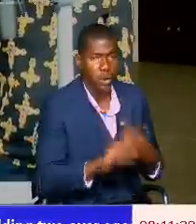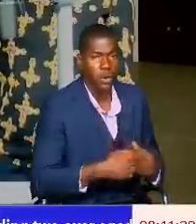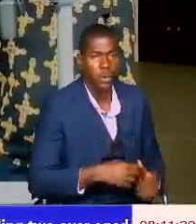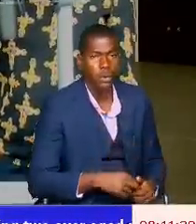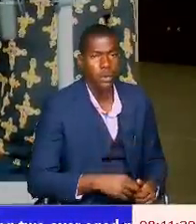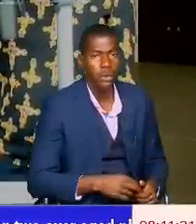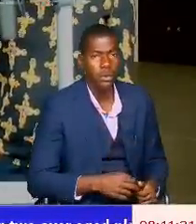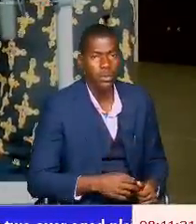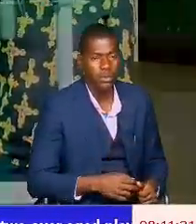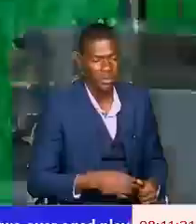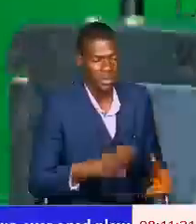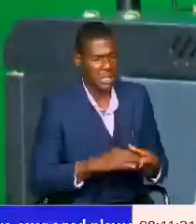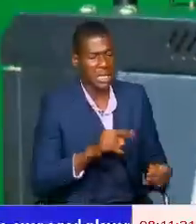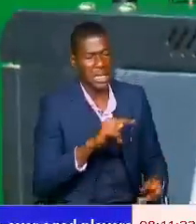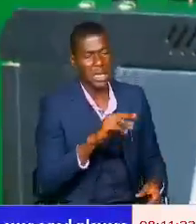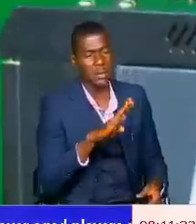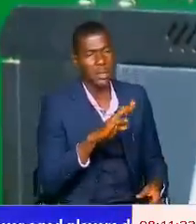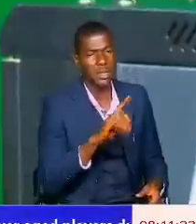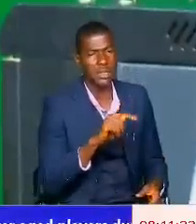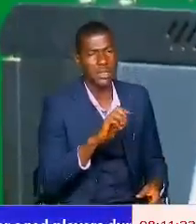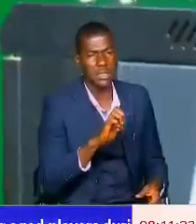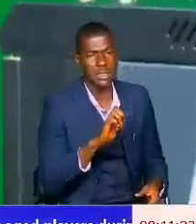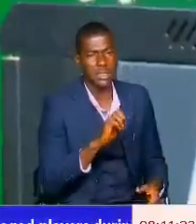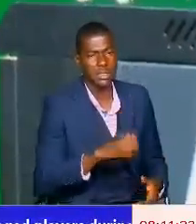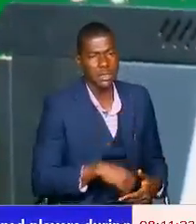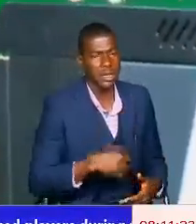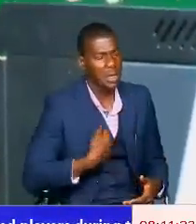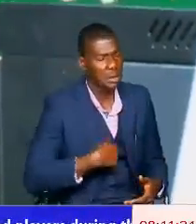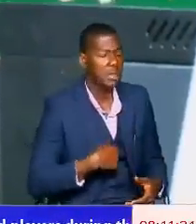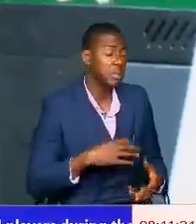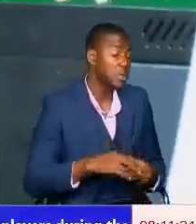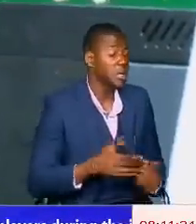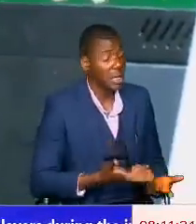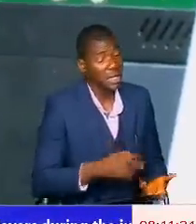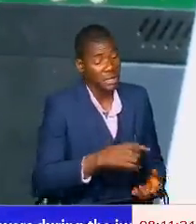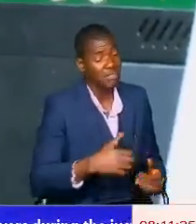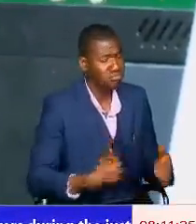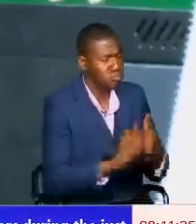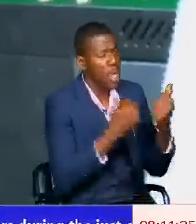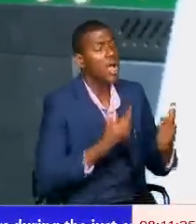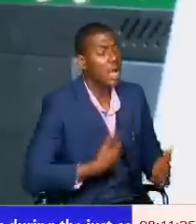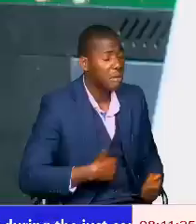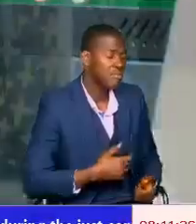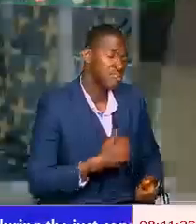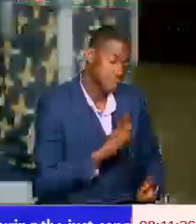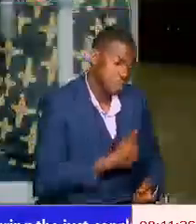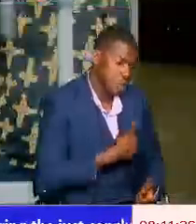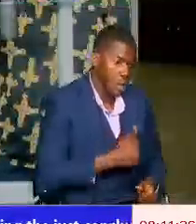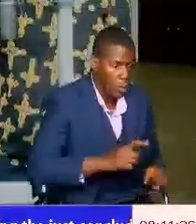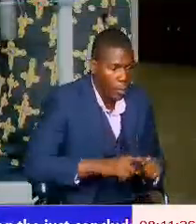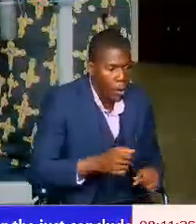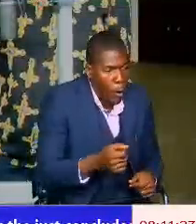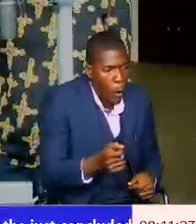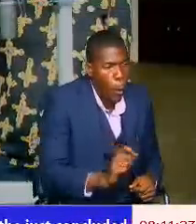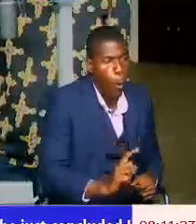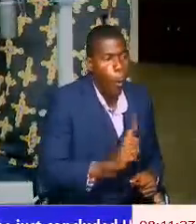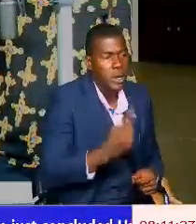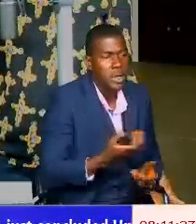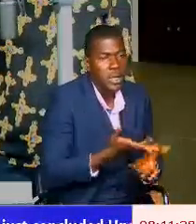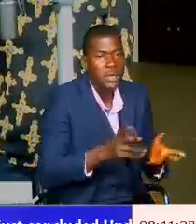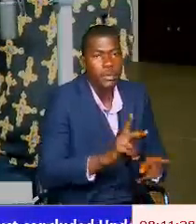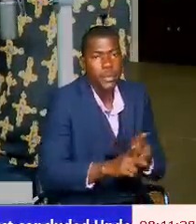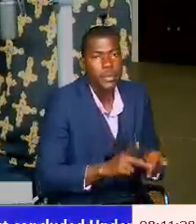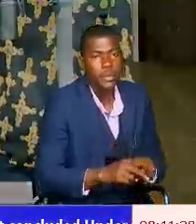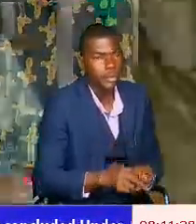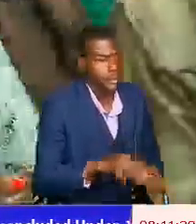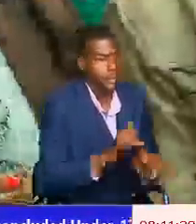Say MBTE. Yes, we sympathize with them, say they get accident according to what we hear. Now only them day for the